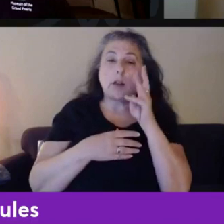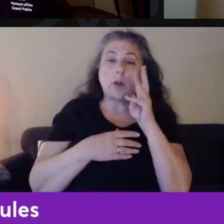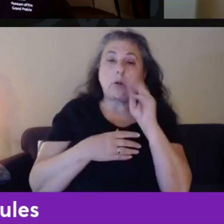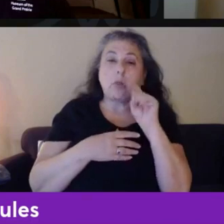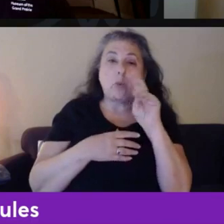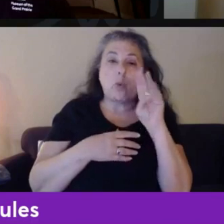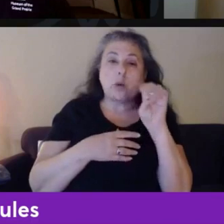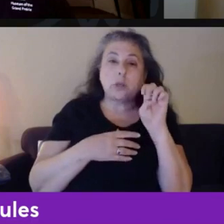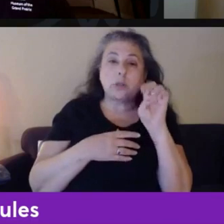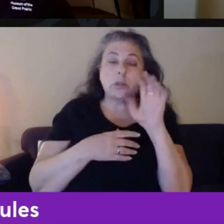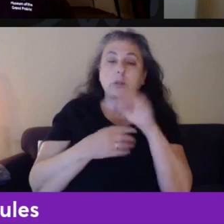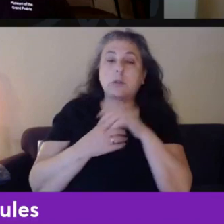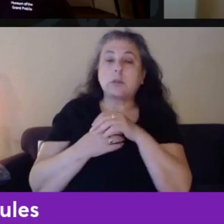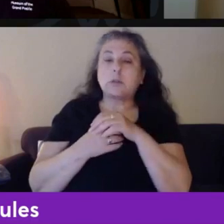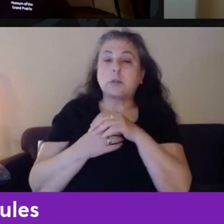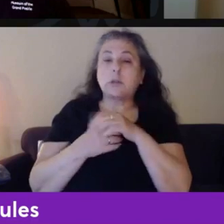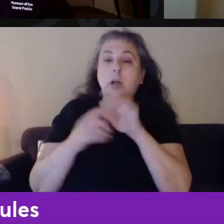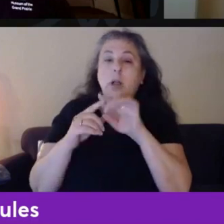Another one would be